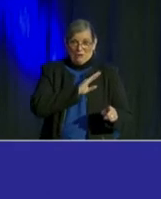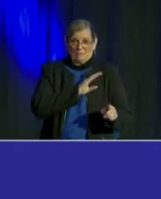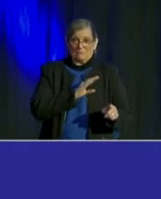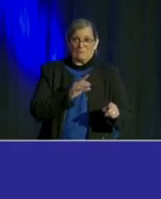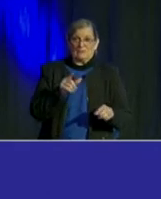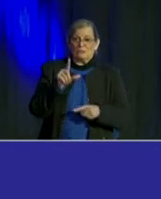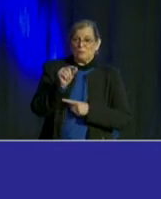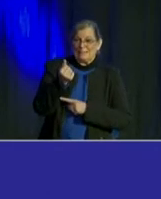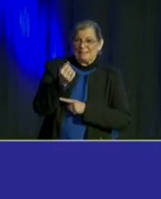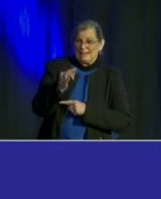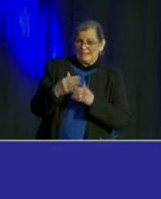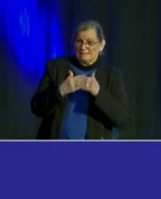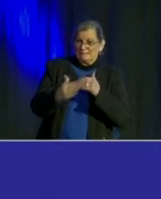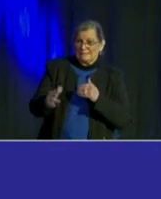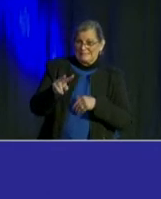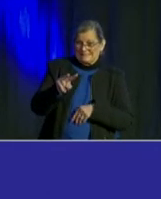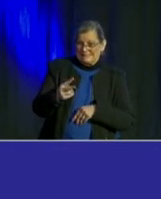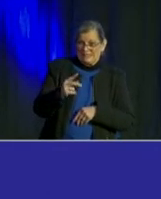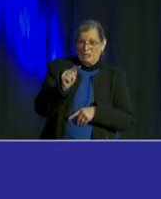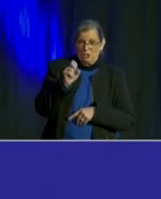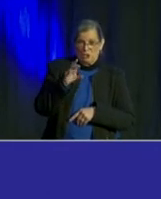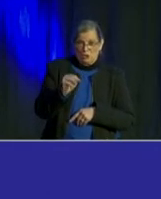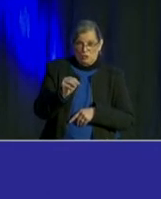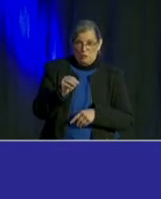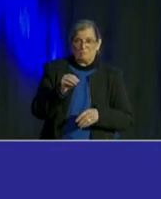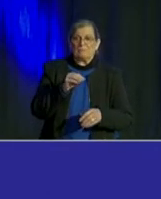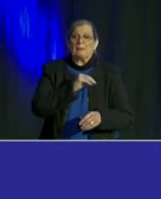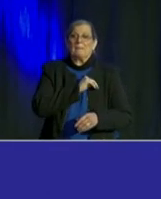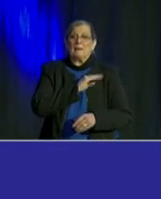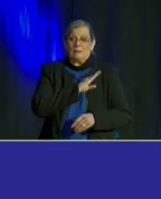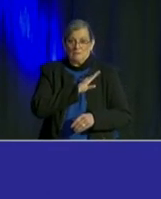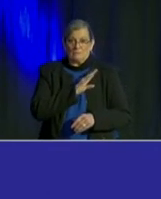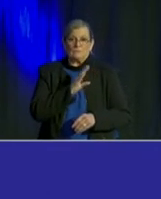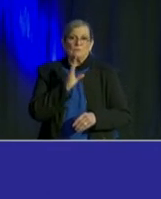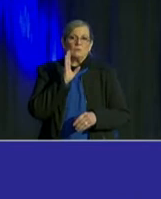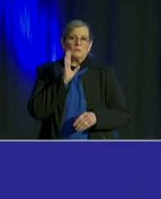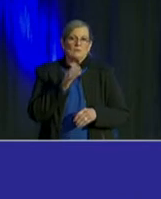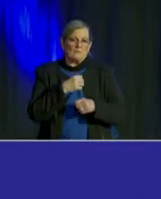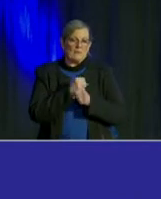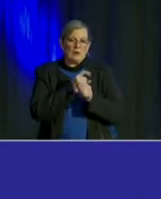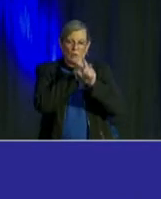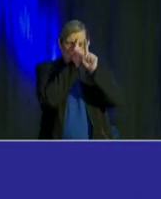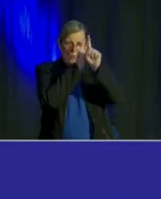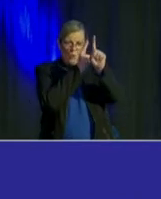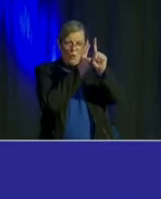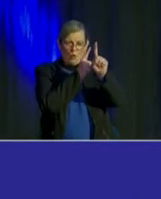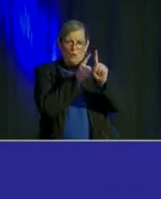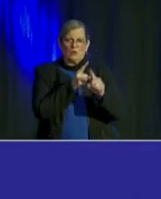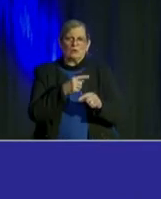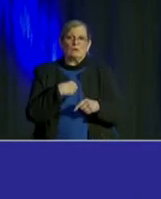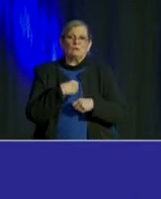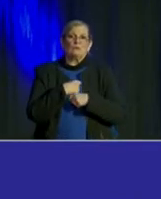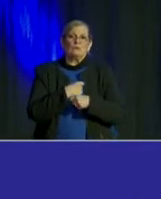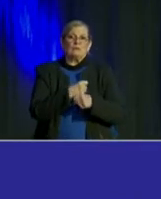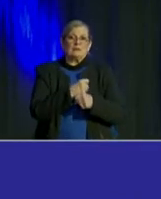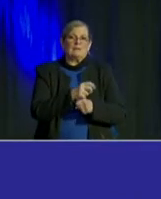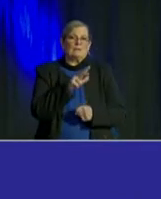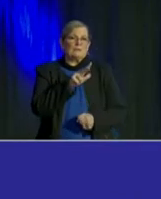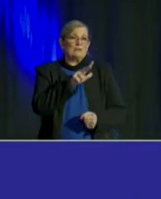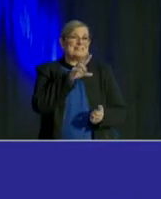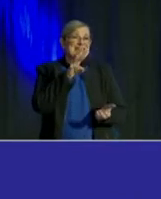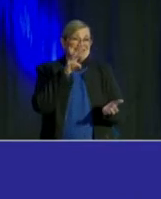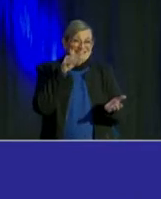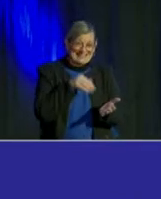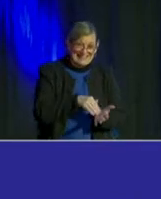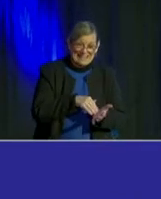her second term as mayor, she made a goal for the city. The goal is that we create 36,000 new